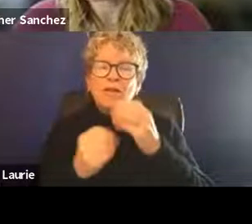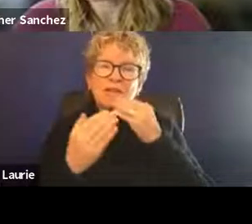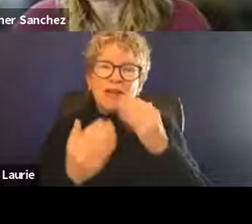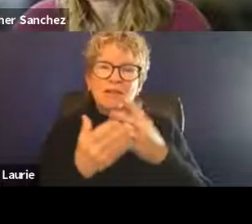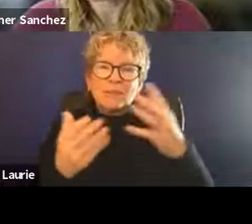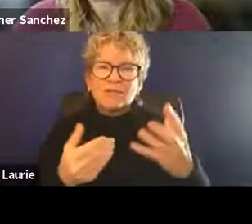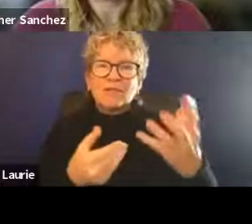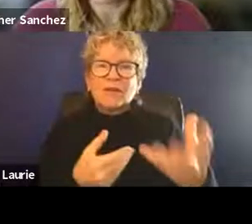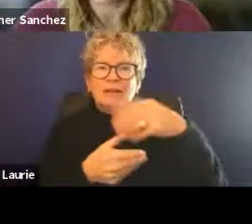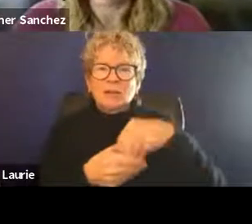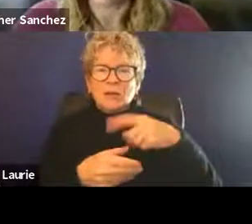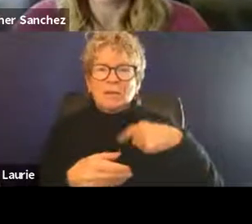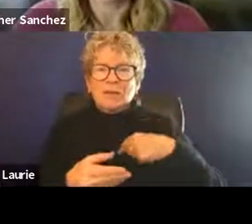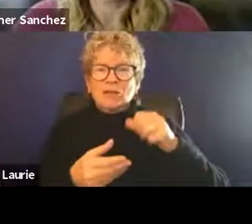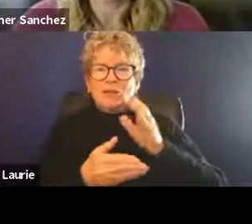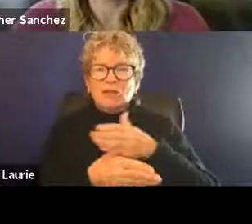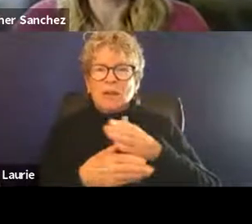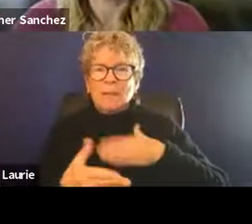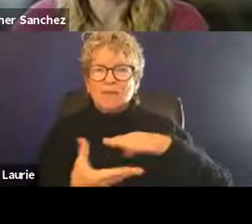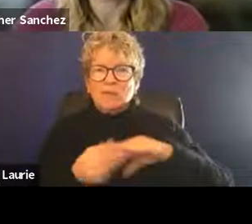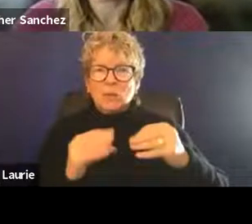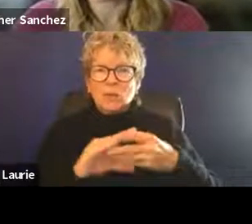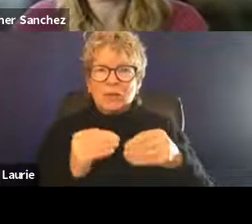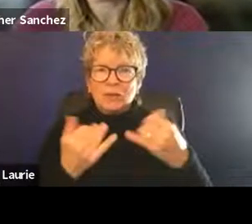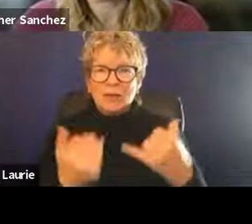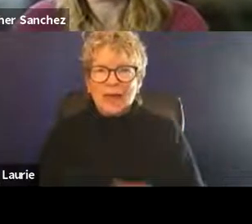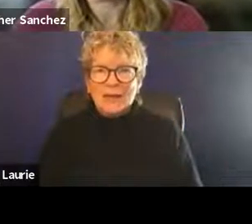a part of sharing my story today.